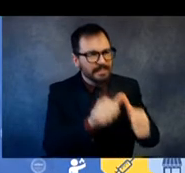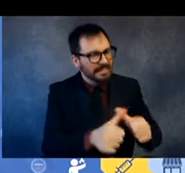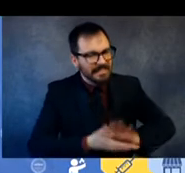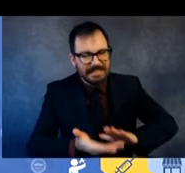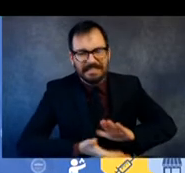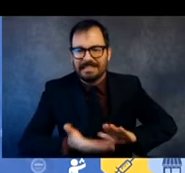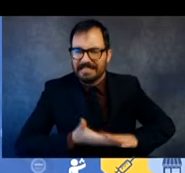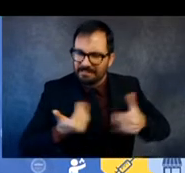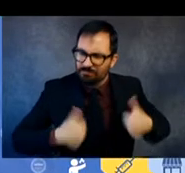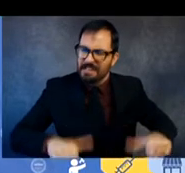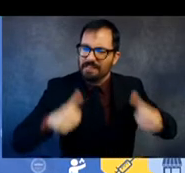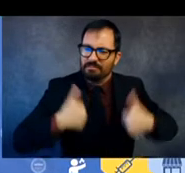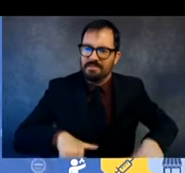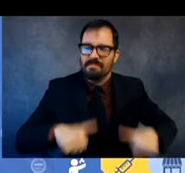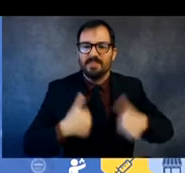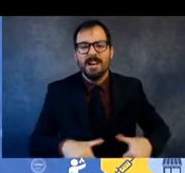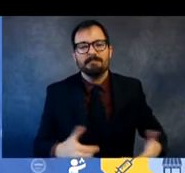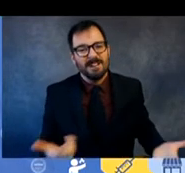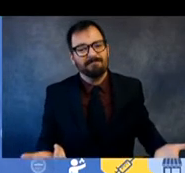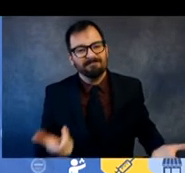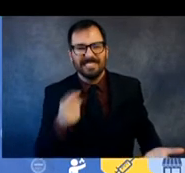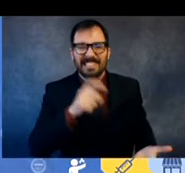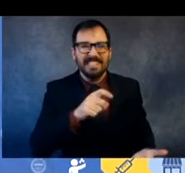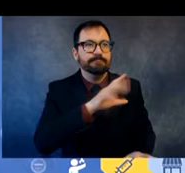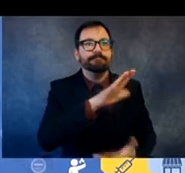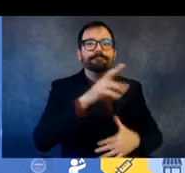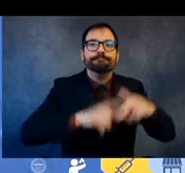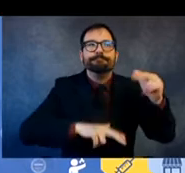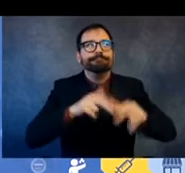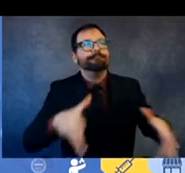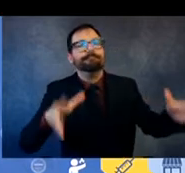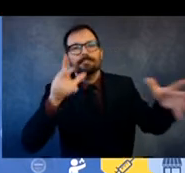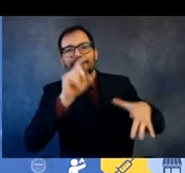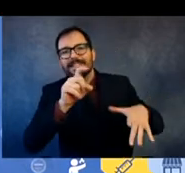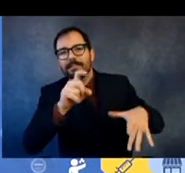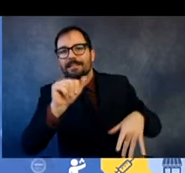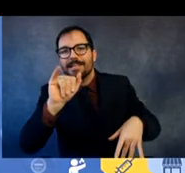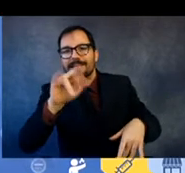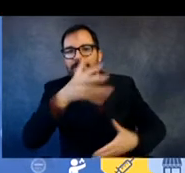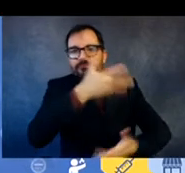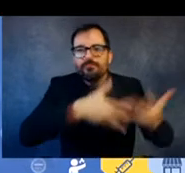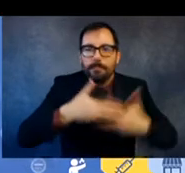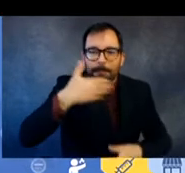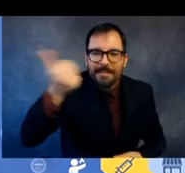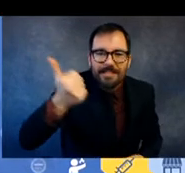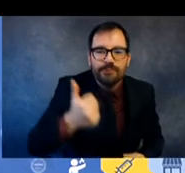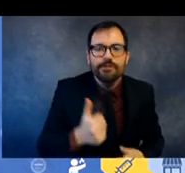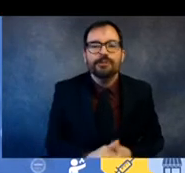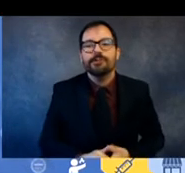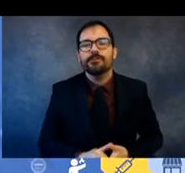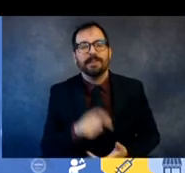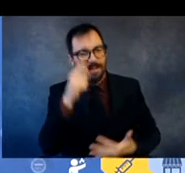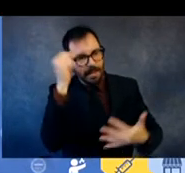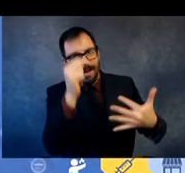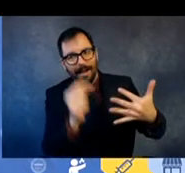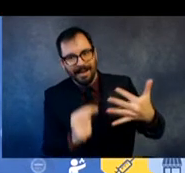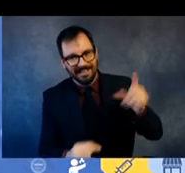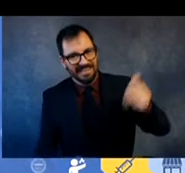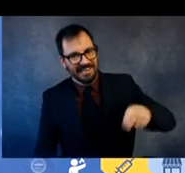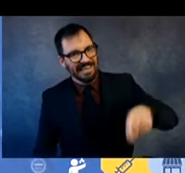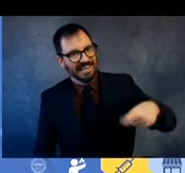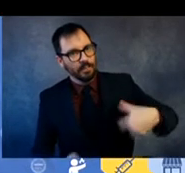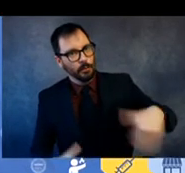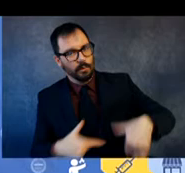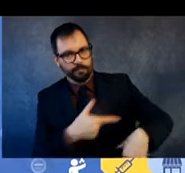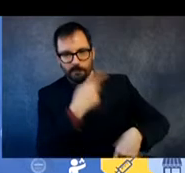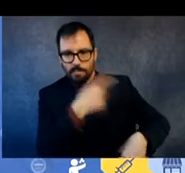necessarily may need improvements to their ventilation systems and other aspects of